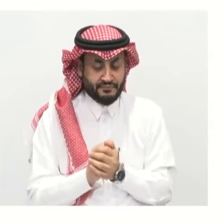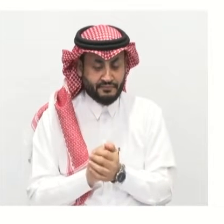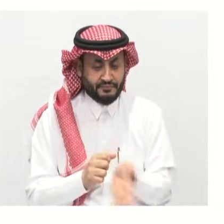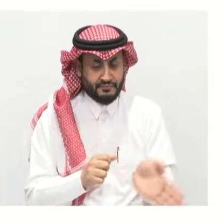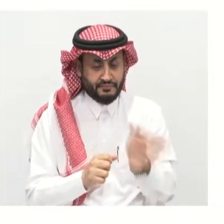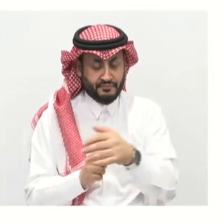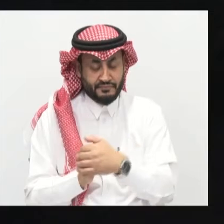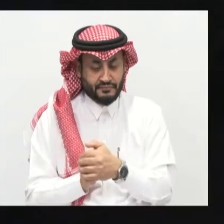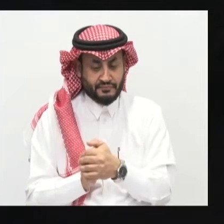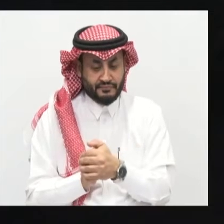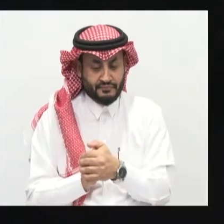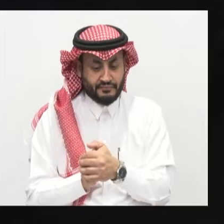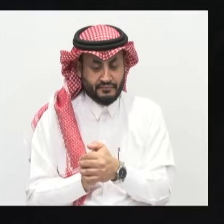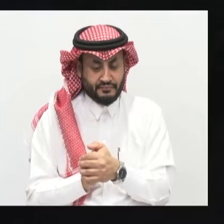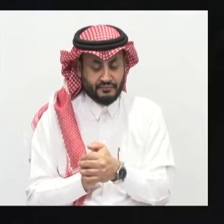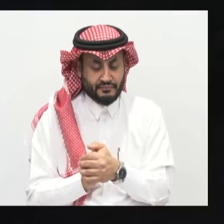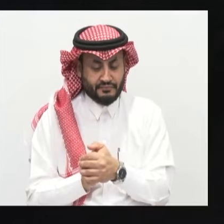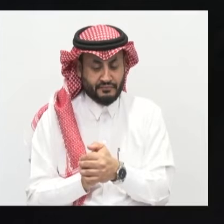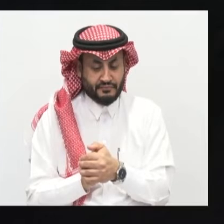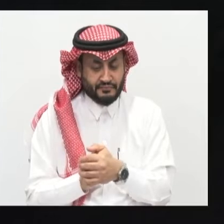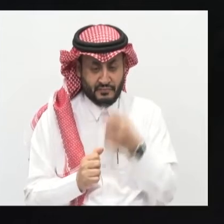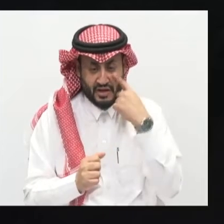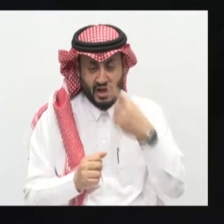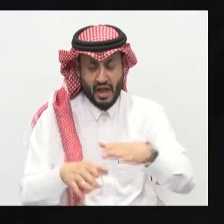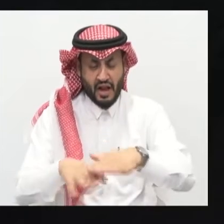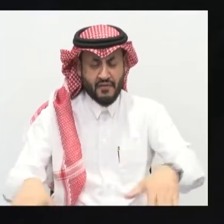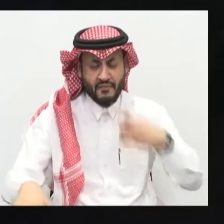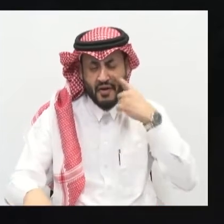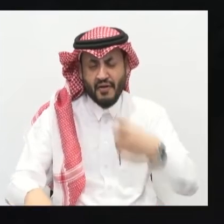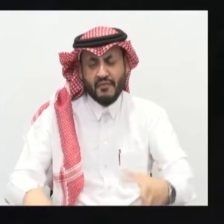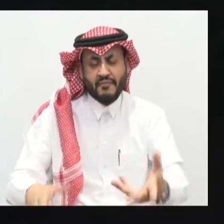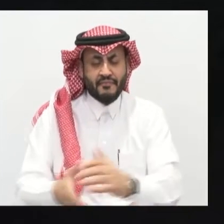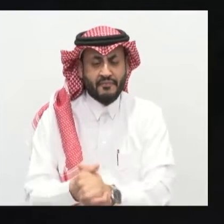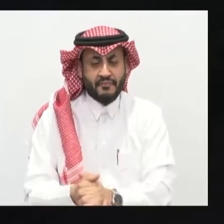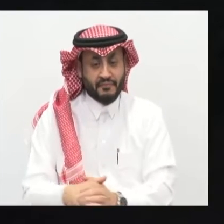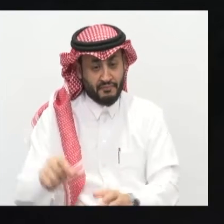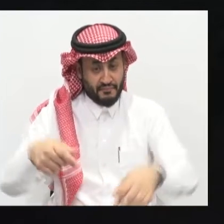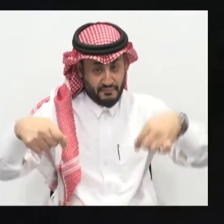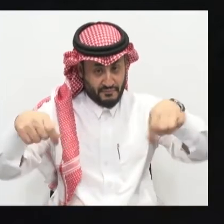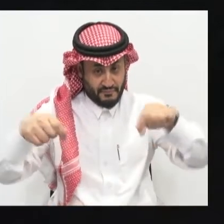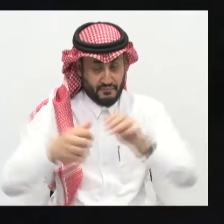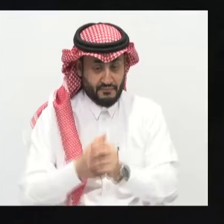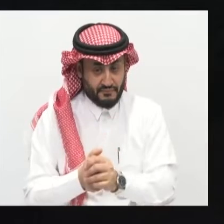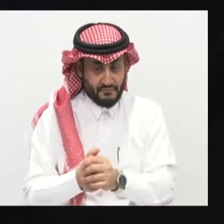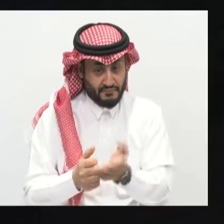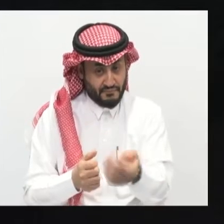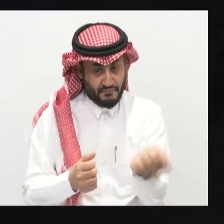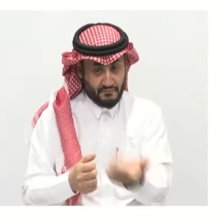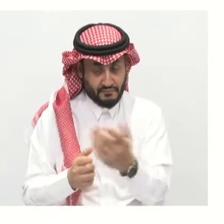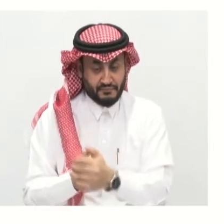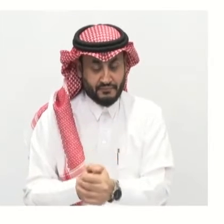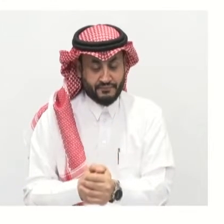me a thing that you saw on the table. Papers. Do you want to write this down? Let's write